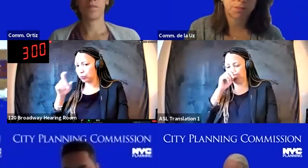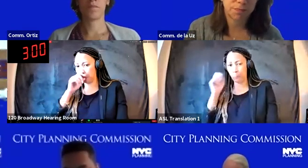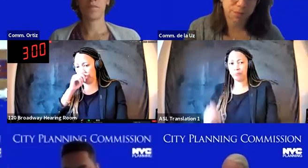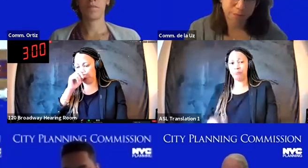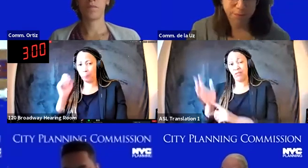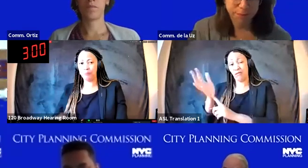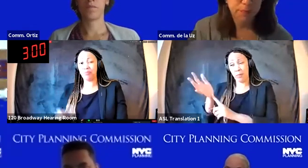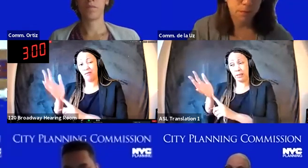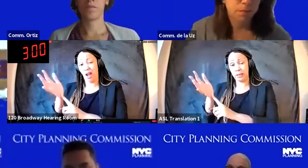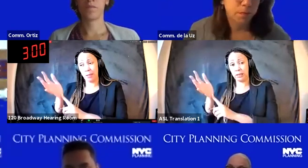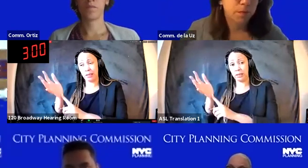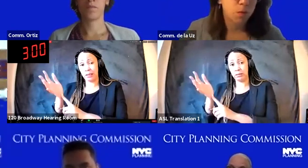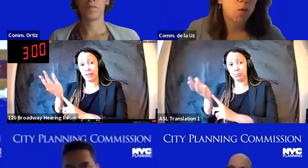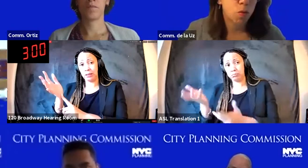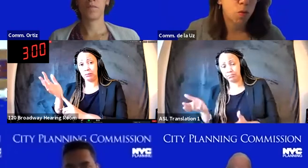5 minutes.